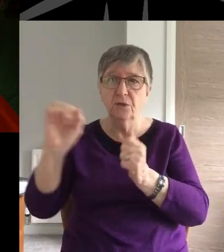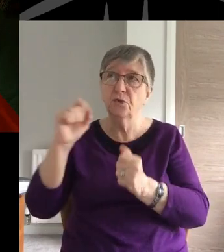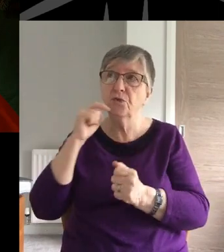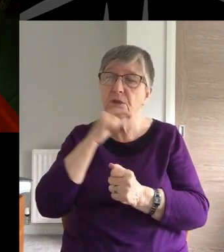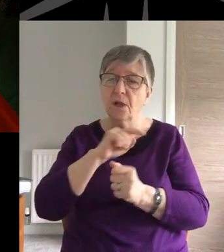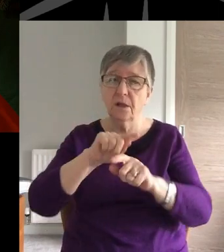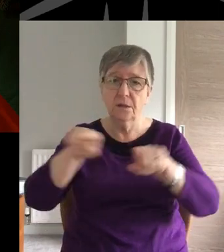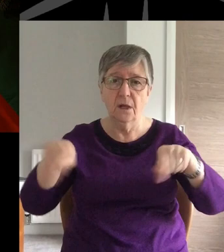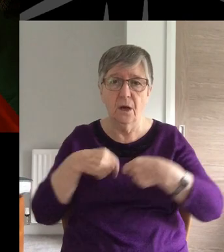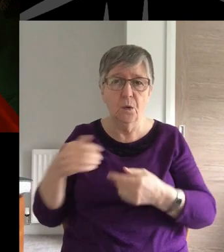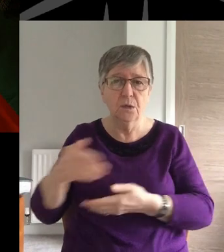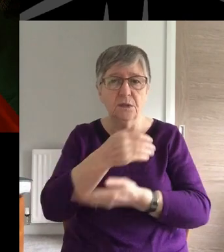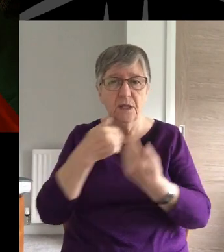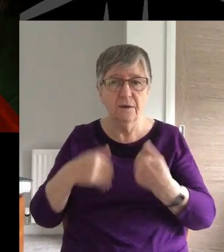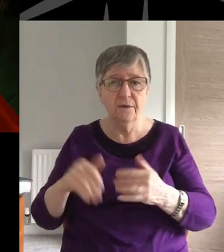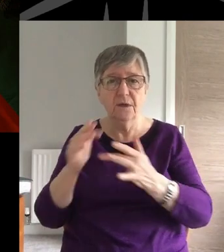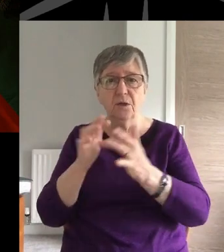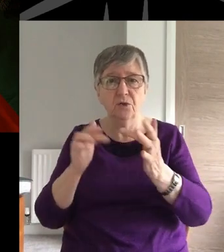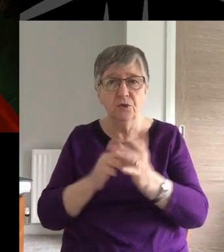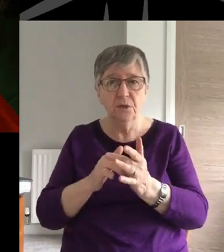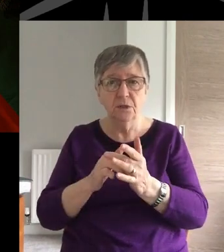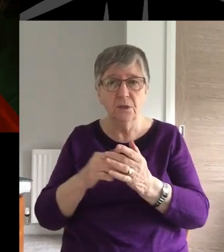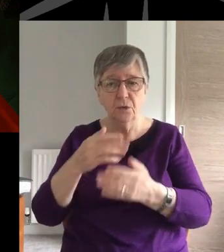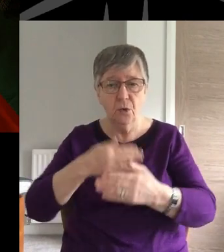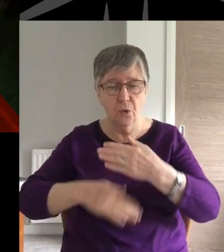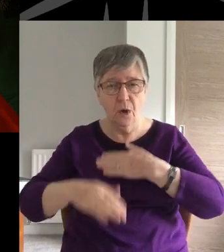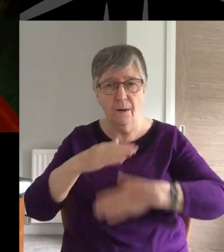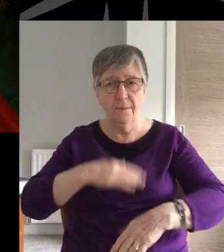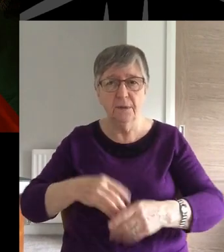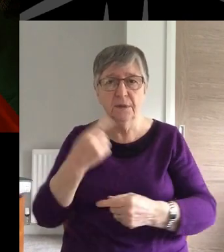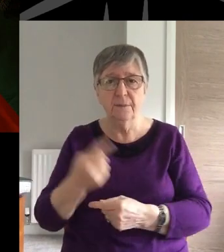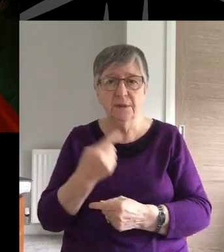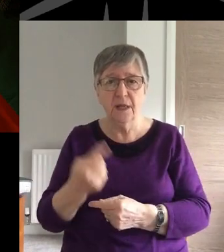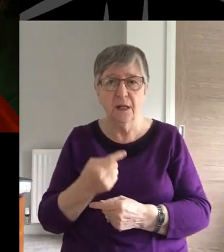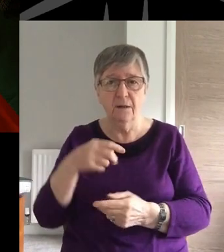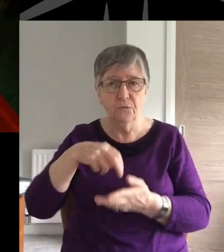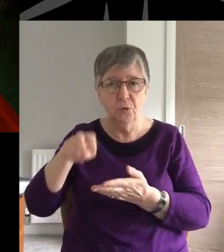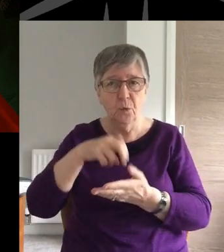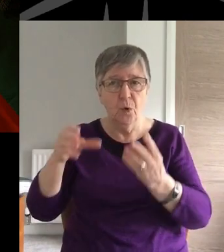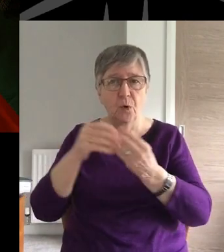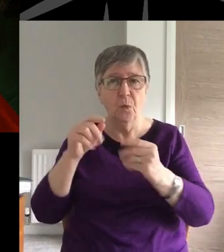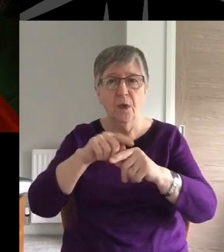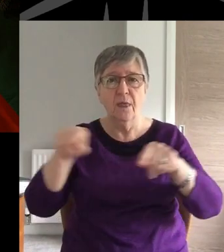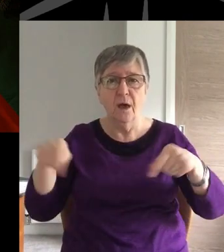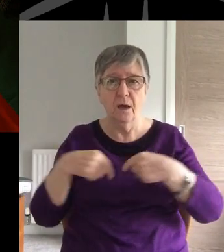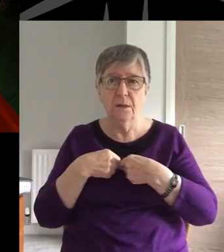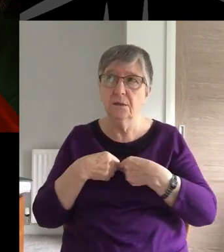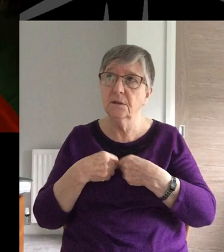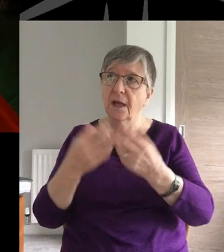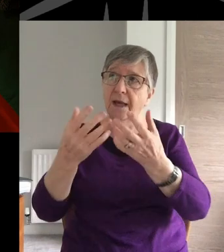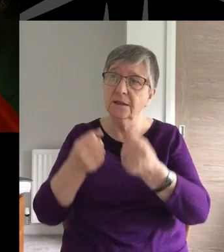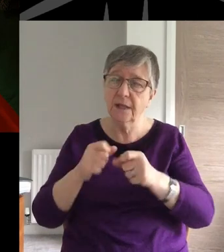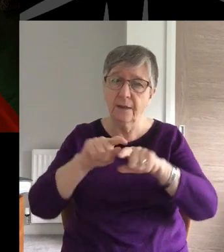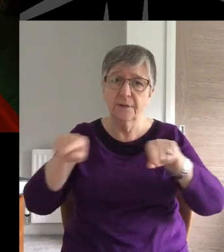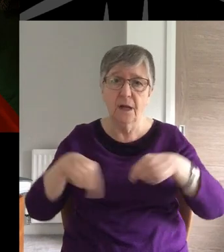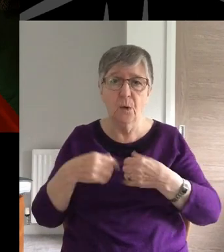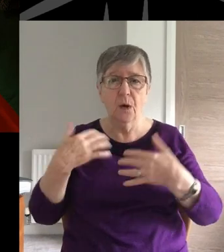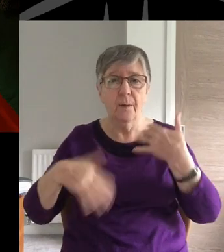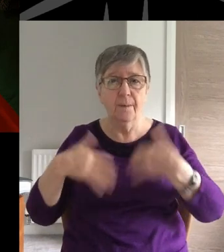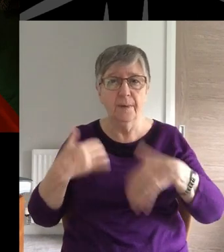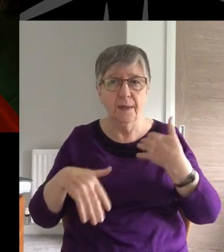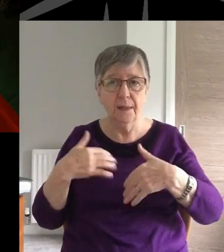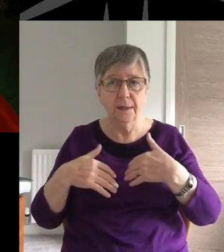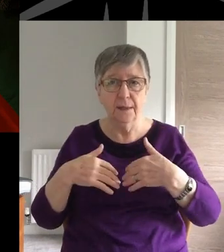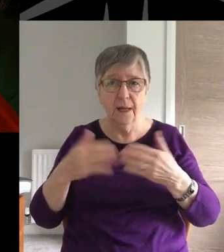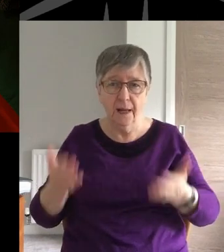Saviour Jesus, who humbled himself to walk with us, to bear our pain and to lift us up. It's in